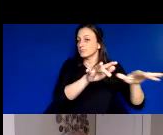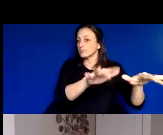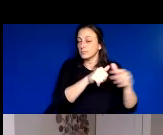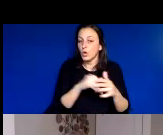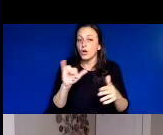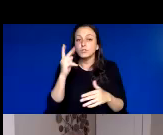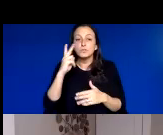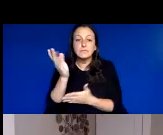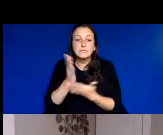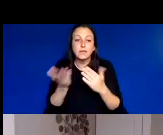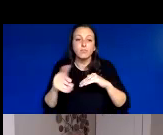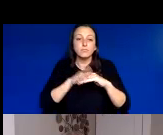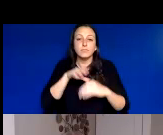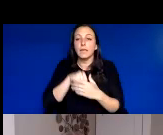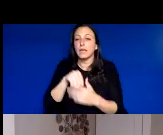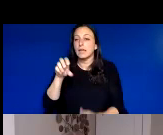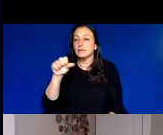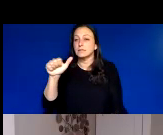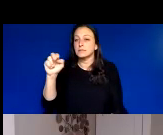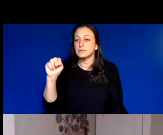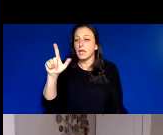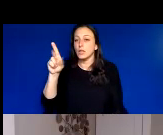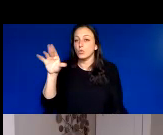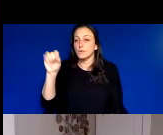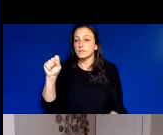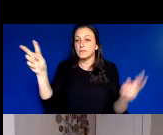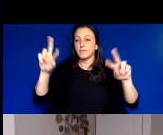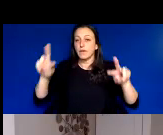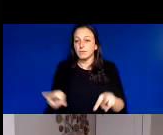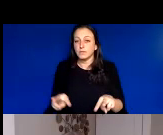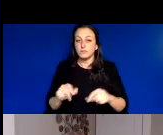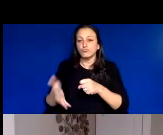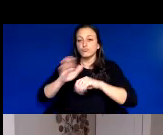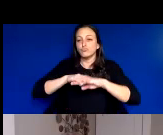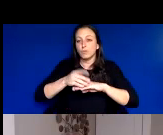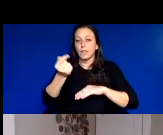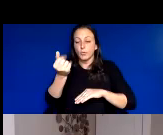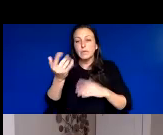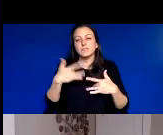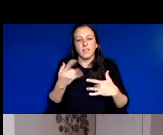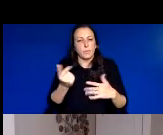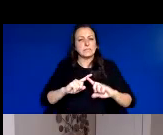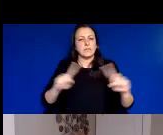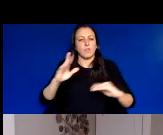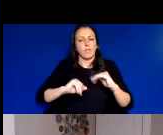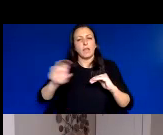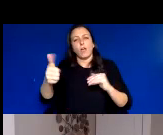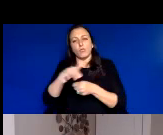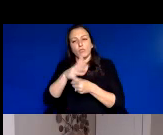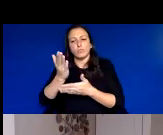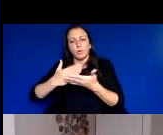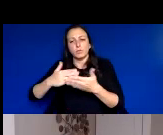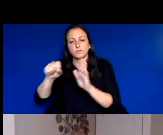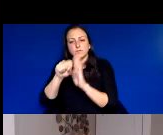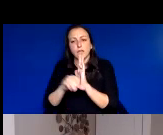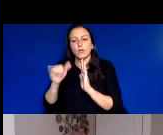San Luis Valley in certain counties. So two regions where we're seeing trends are a little bit different. I'm also seeing a little bit of clustering of increased rates around